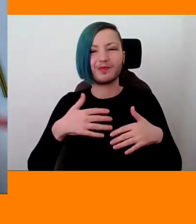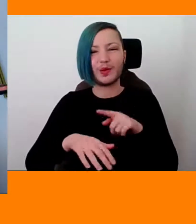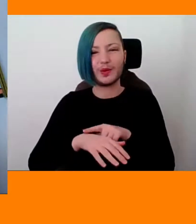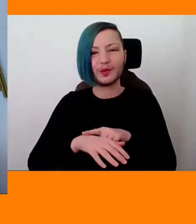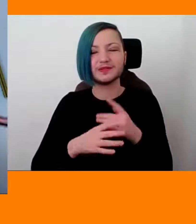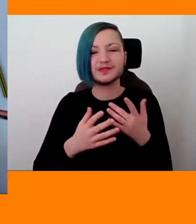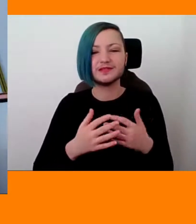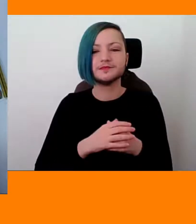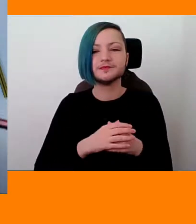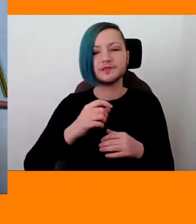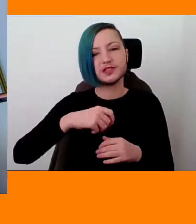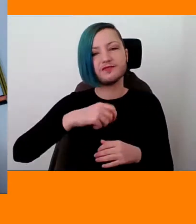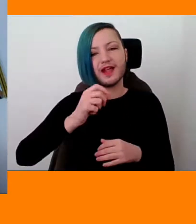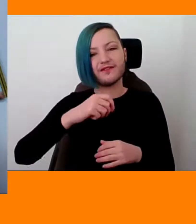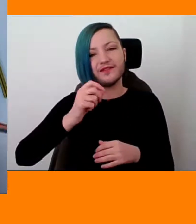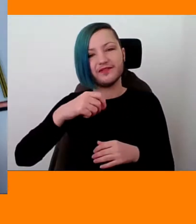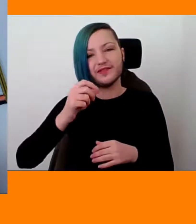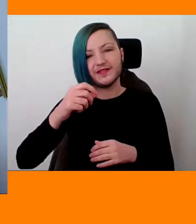And just flick.